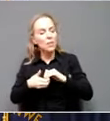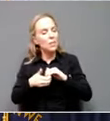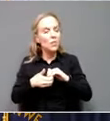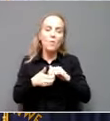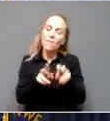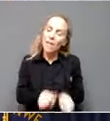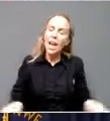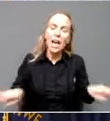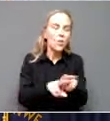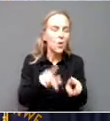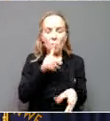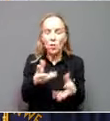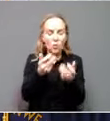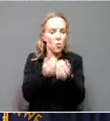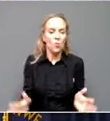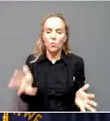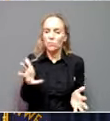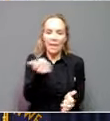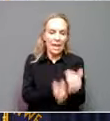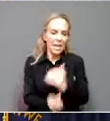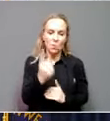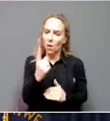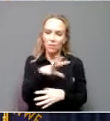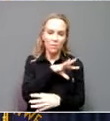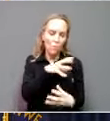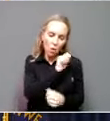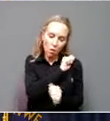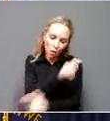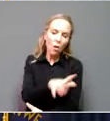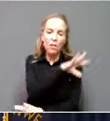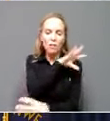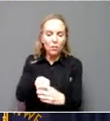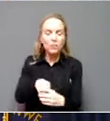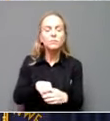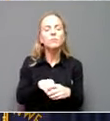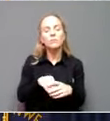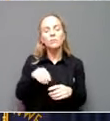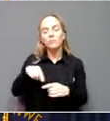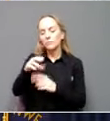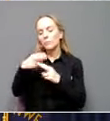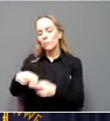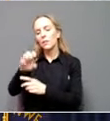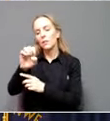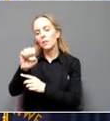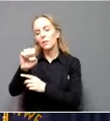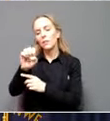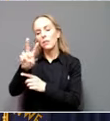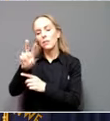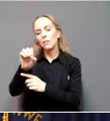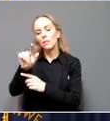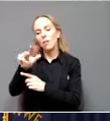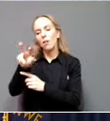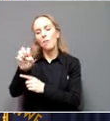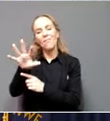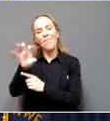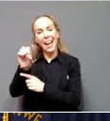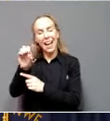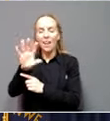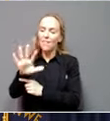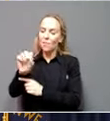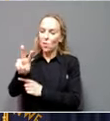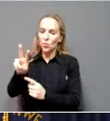them. So today, certainly Evolve 502 helping on the higher education